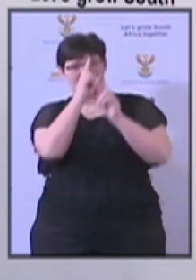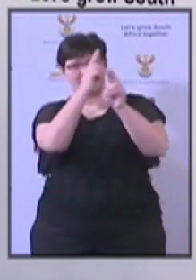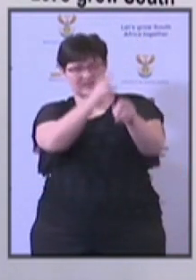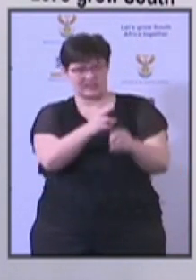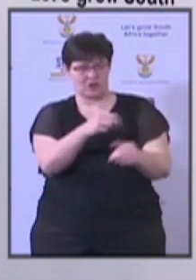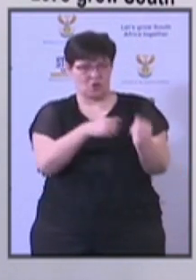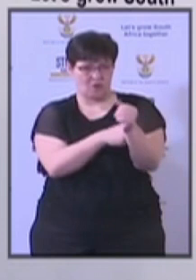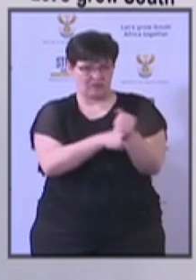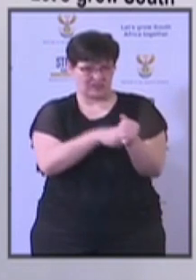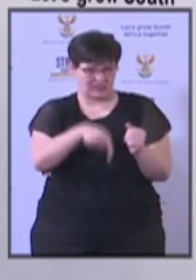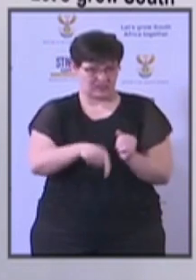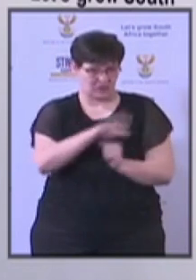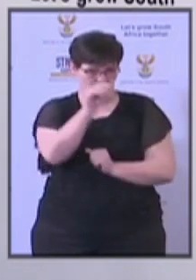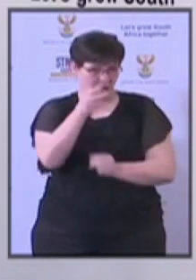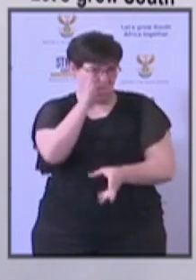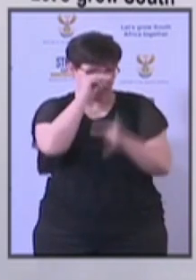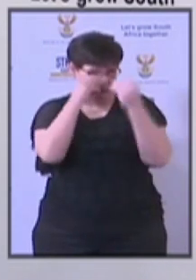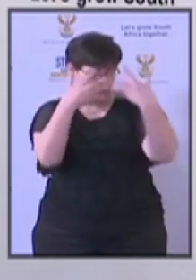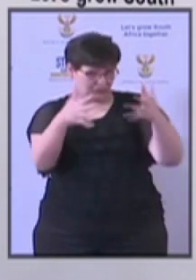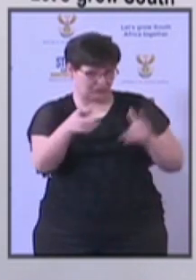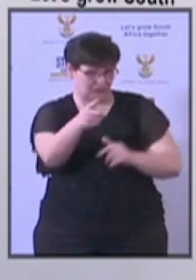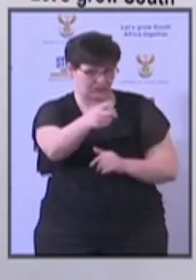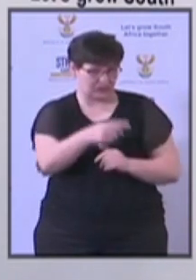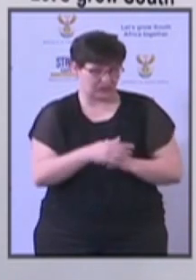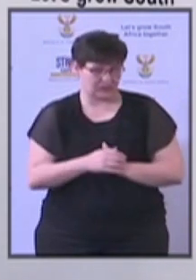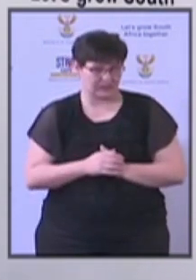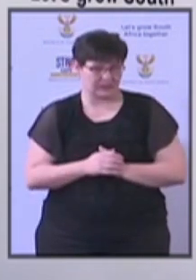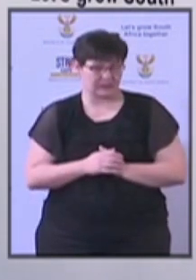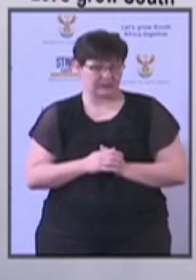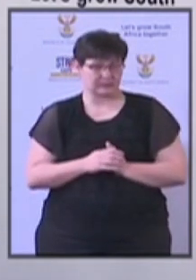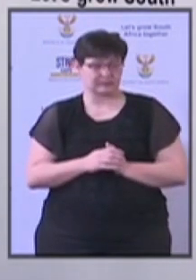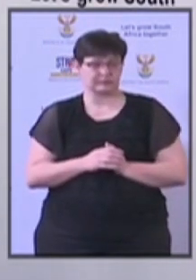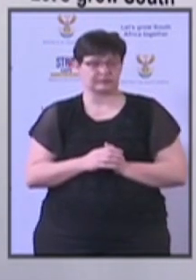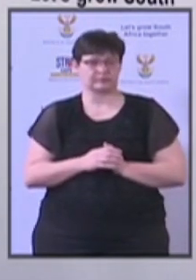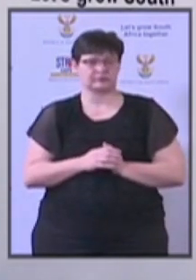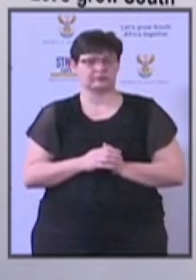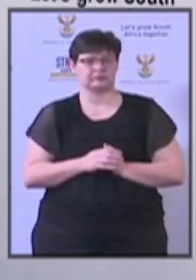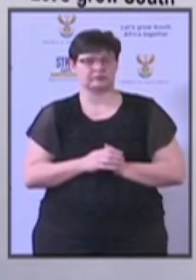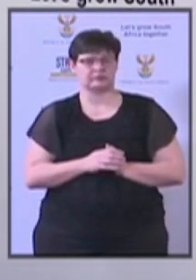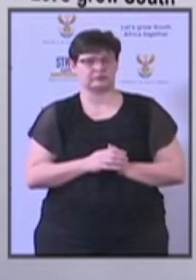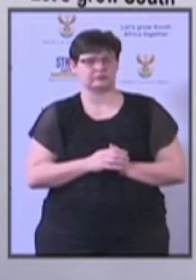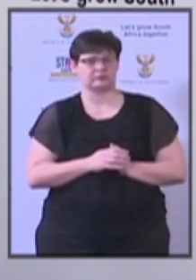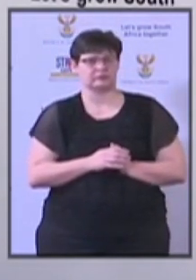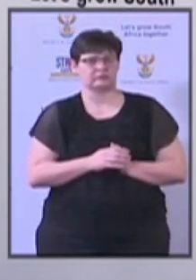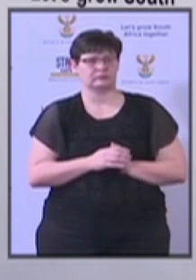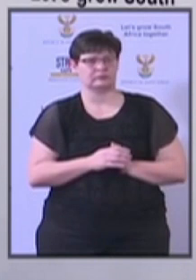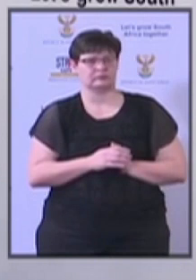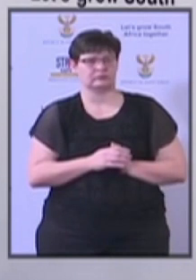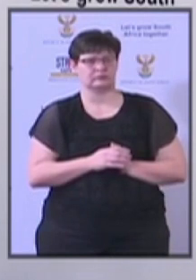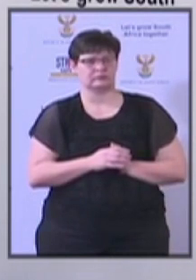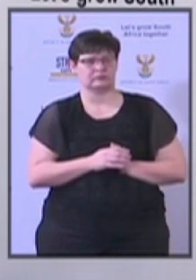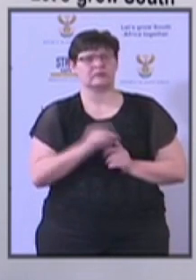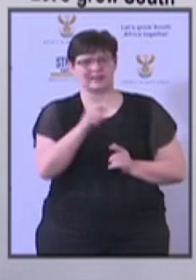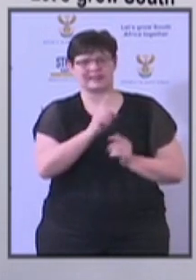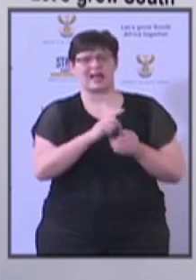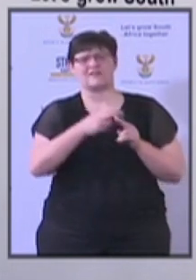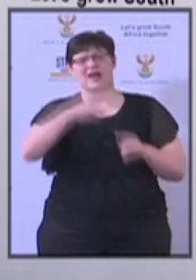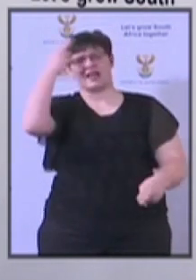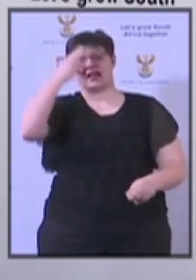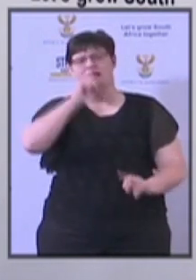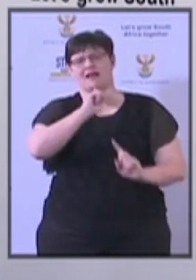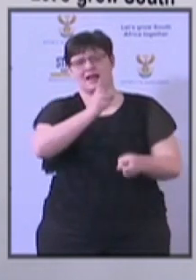Africa? Thank you. All right. Thank you very much. Minister, I would like to invite you. This would be the